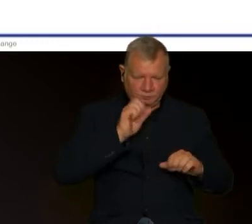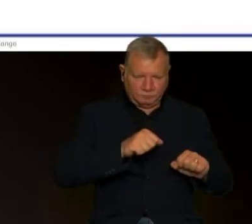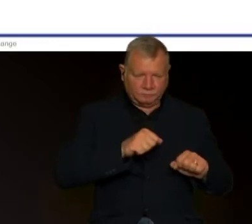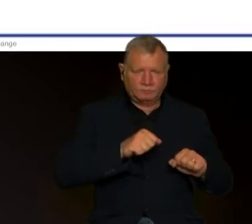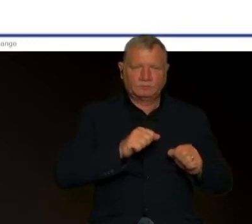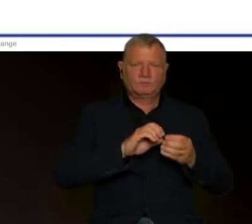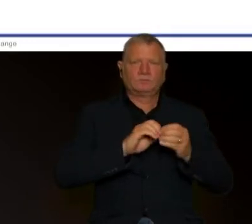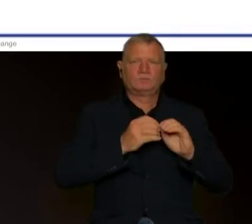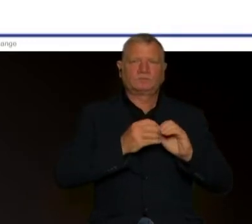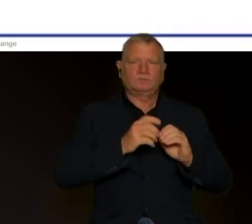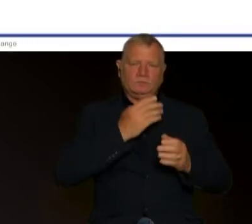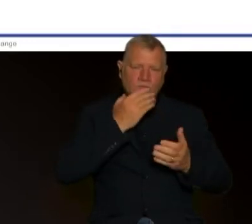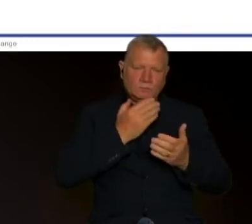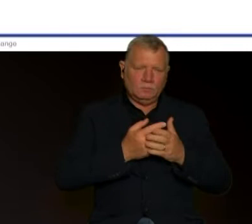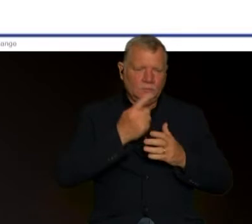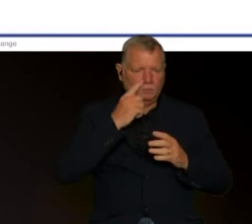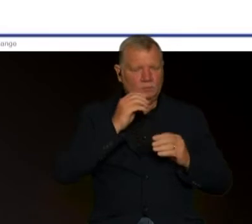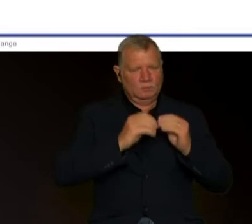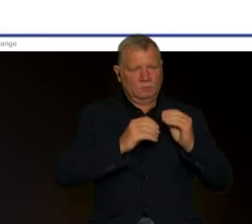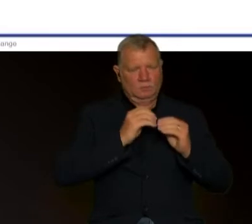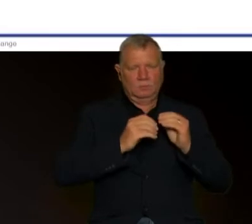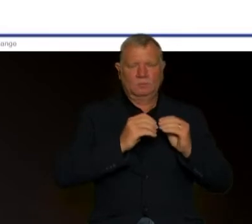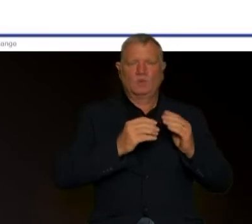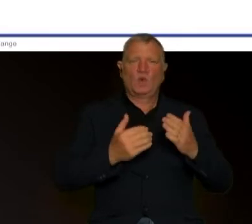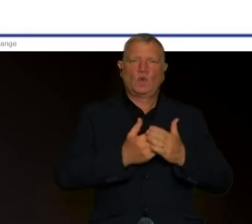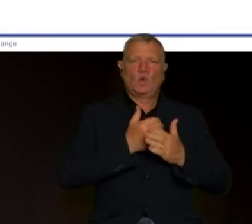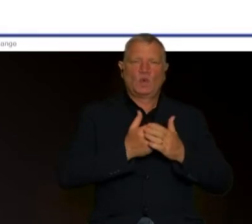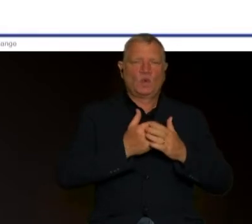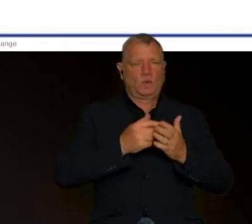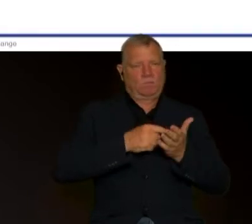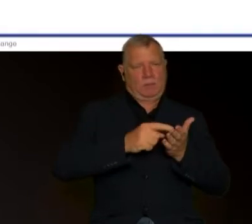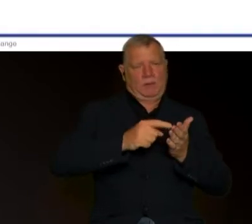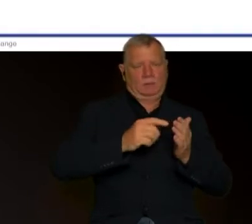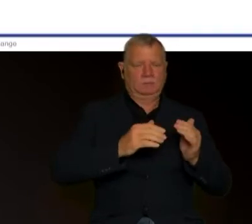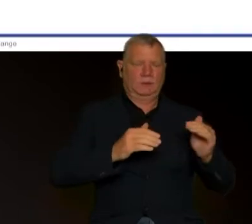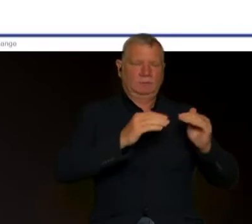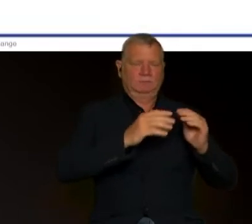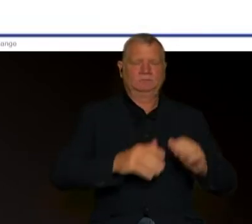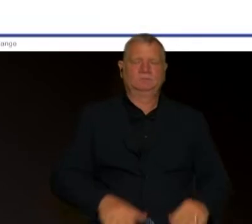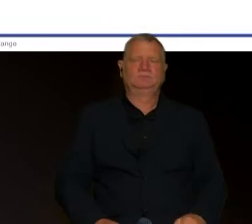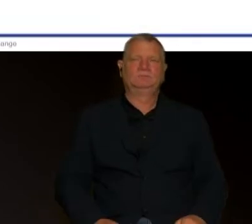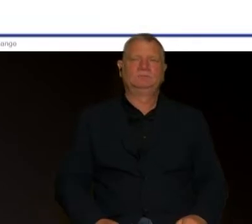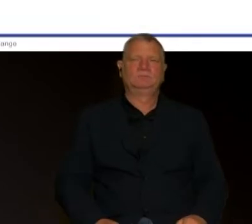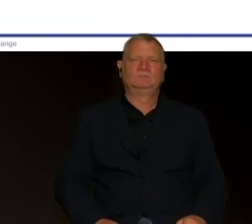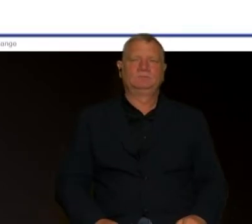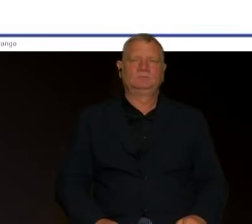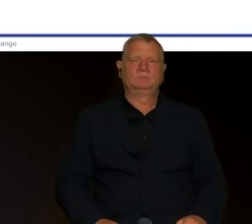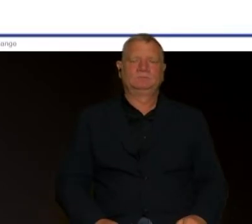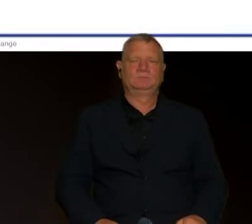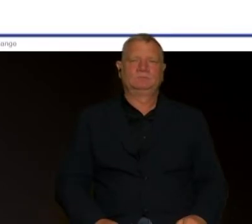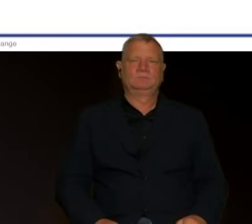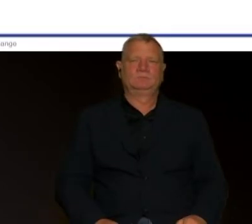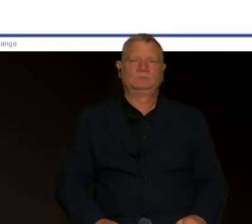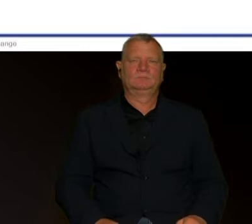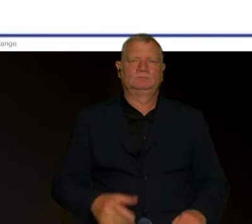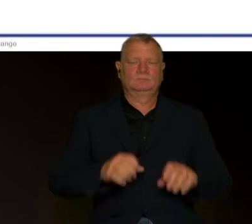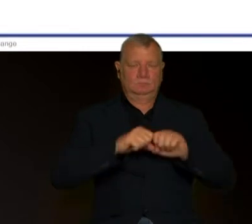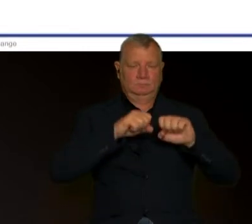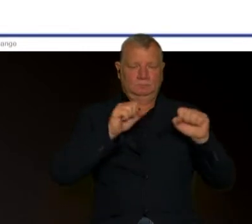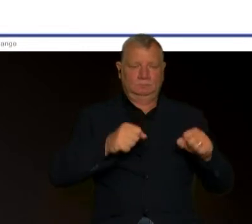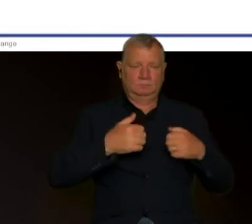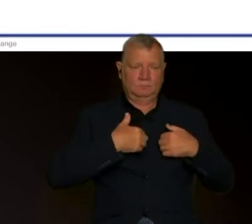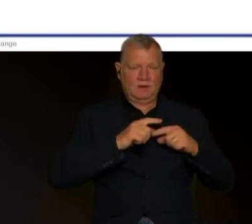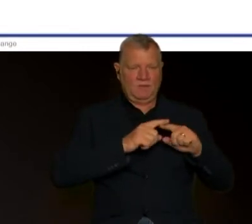to able to have a good number to build a new salary scale. So what we did was,